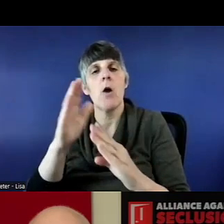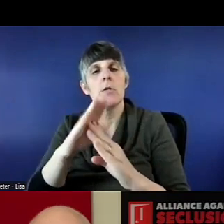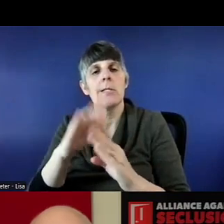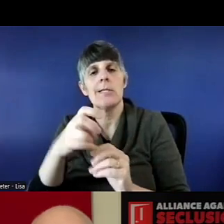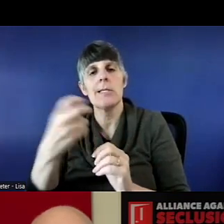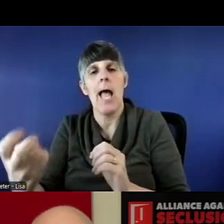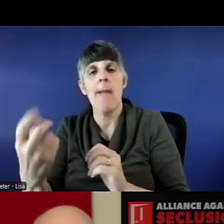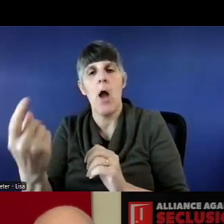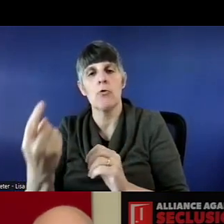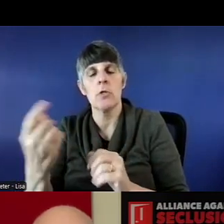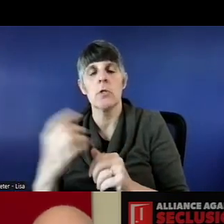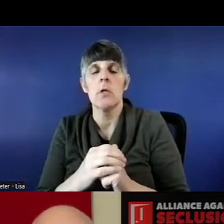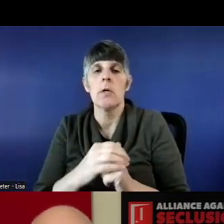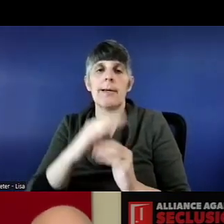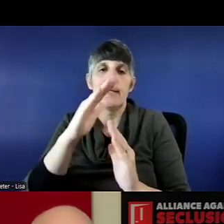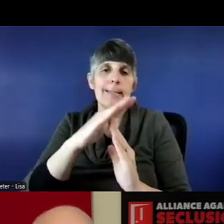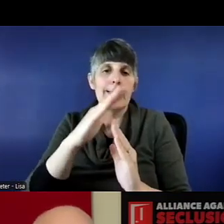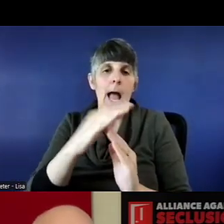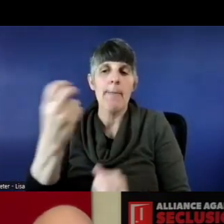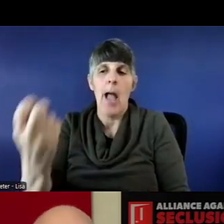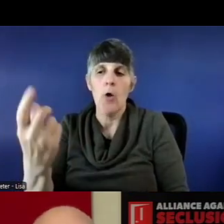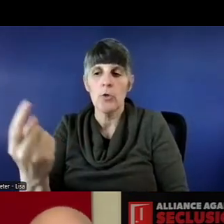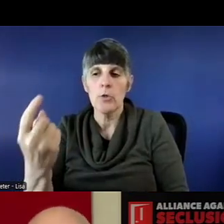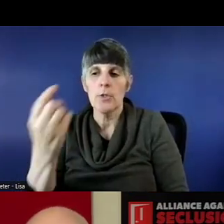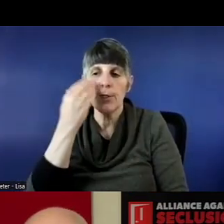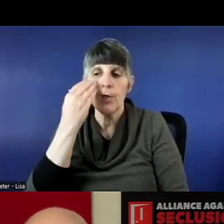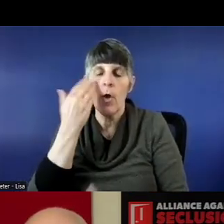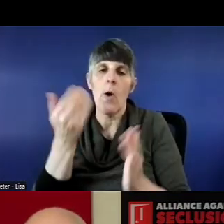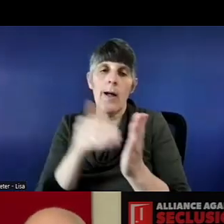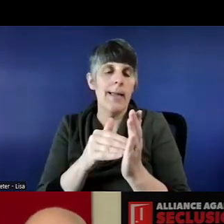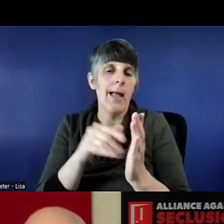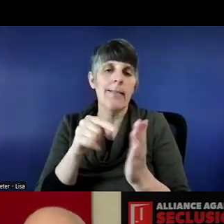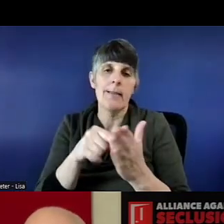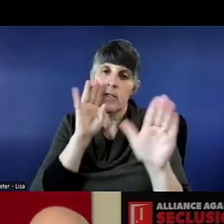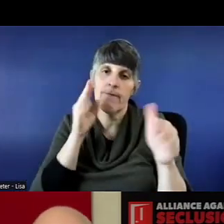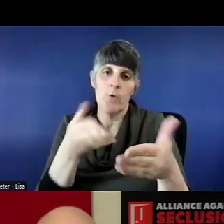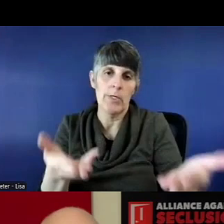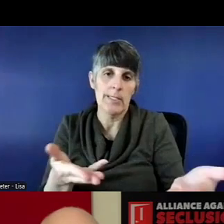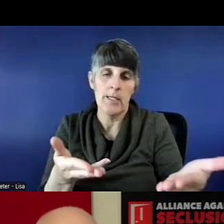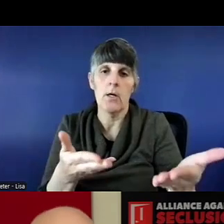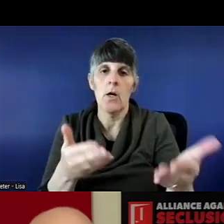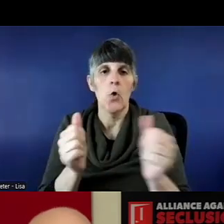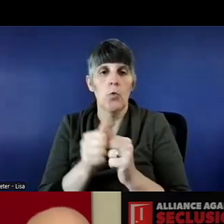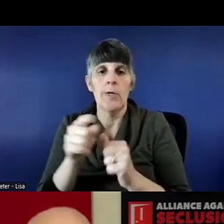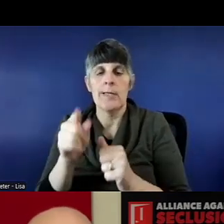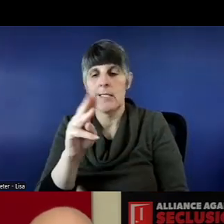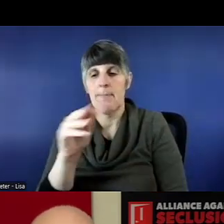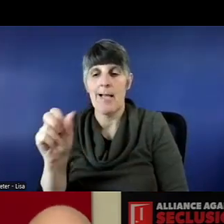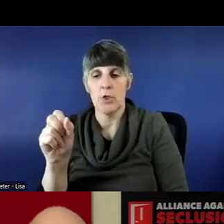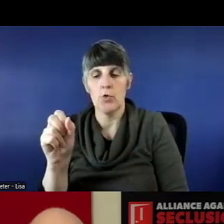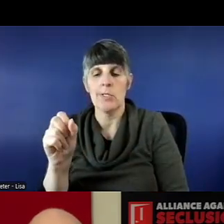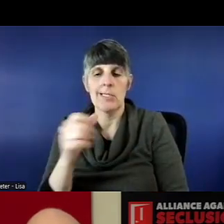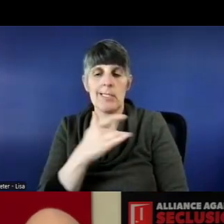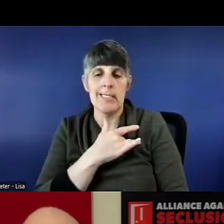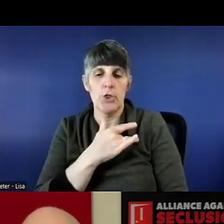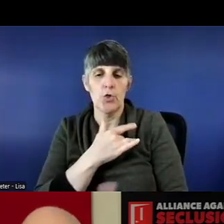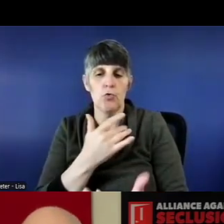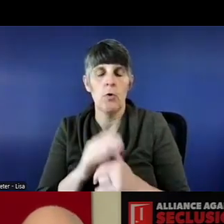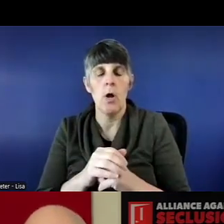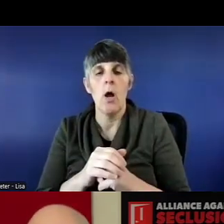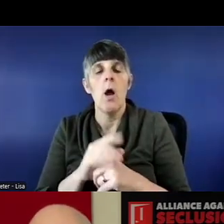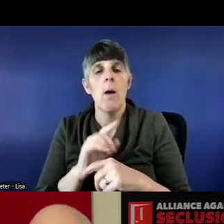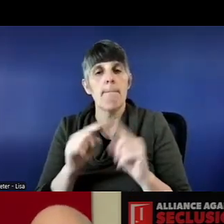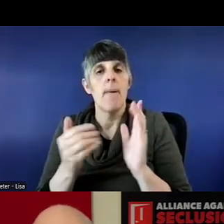rooms. Timeout rooms, and again, this is kind of focused here on this Massachusetts issue.